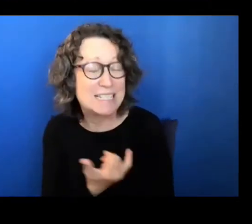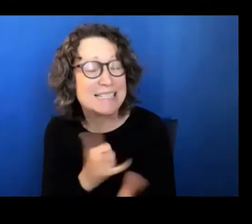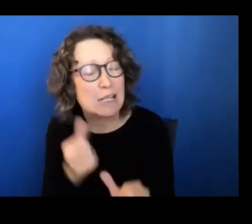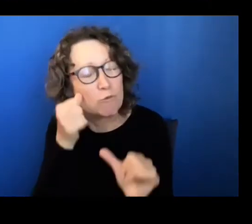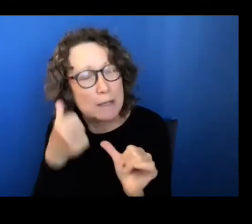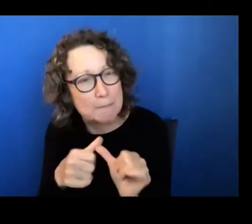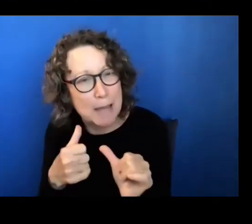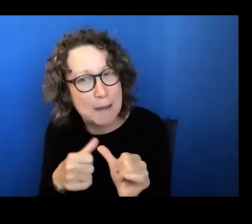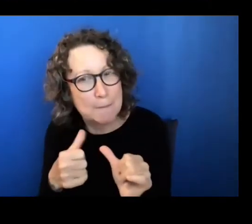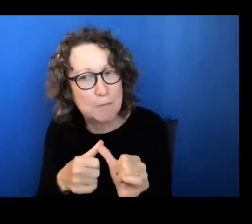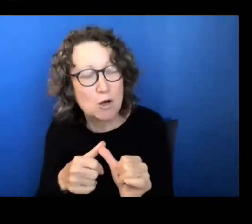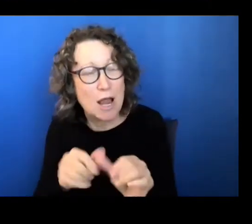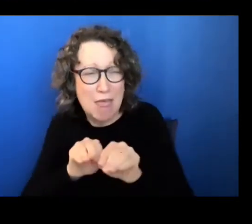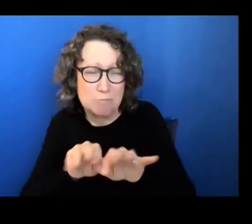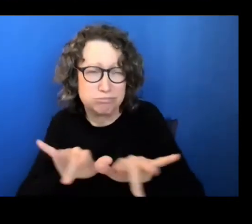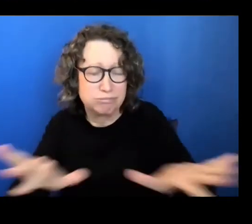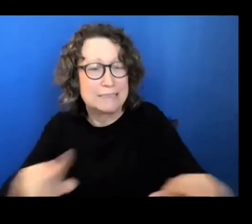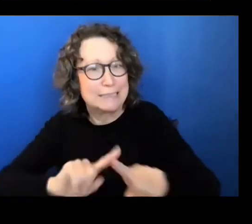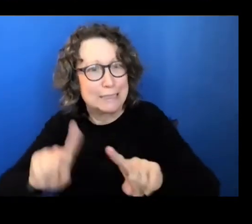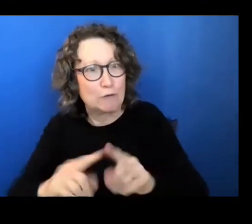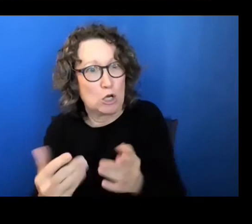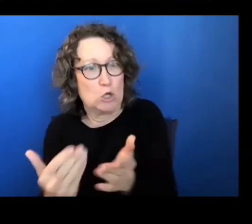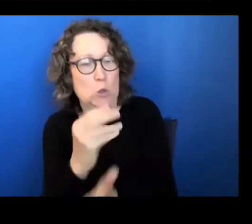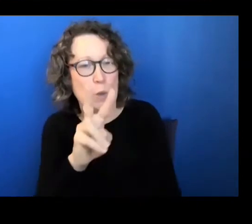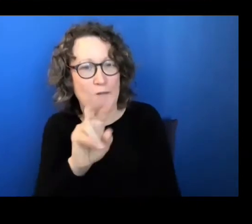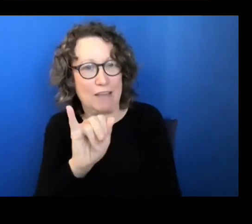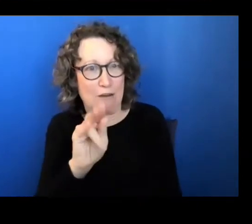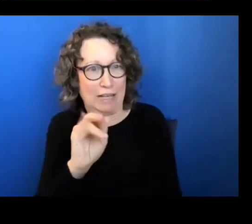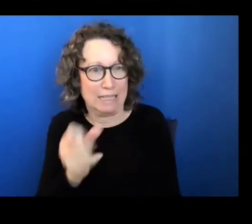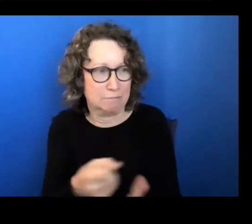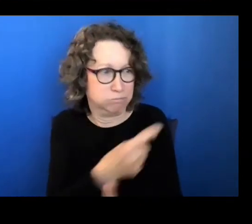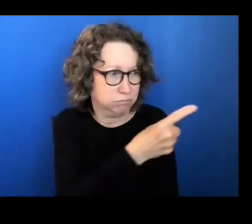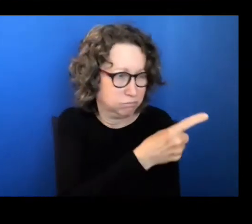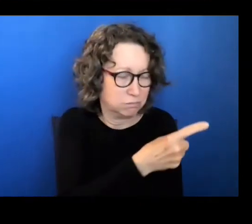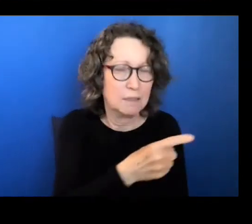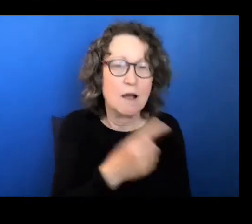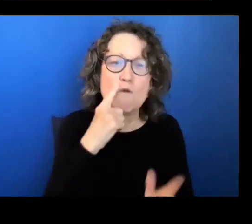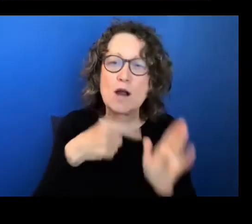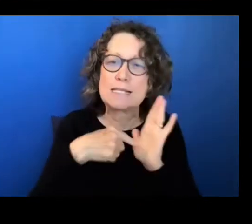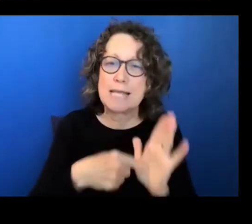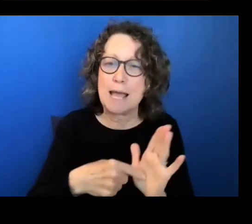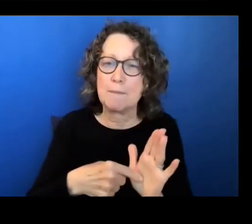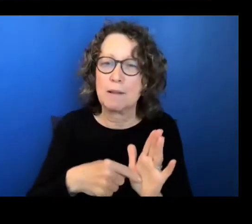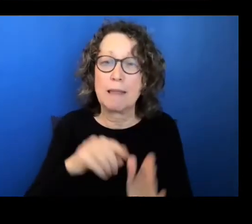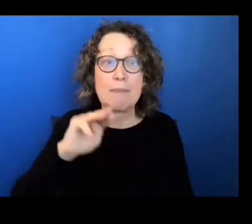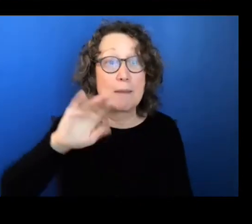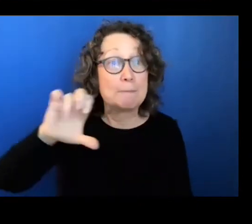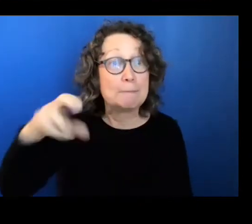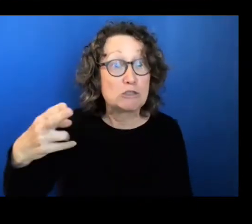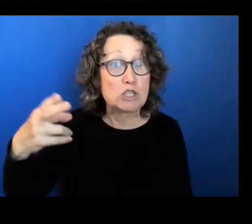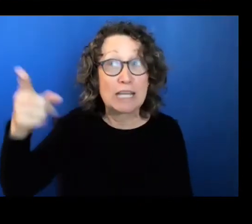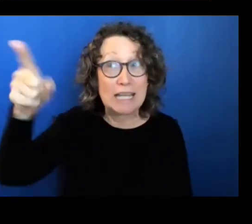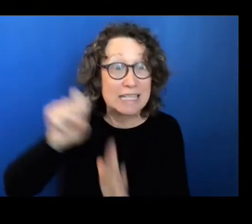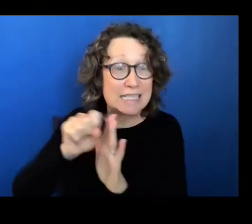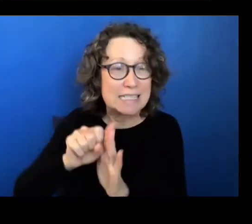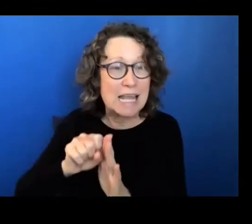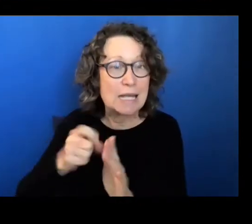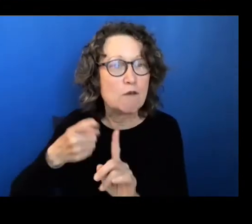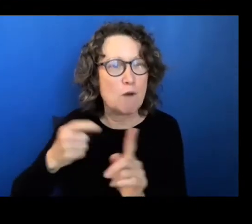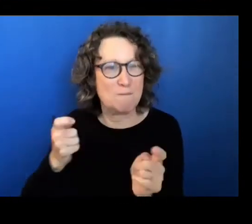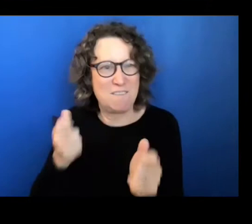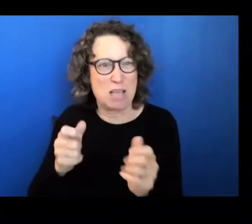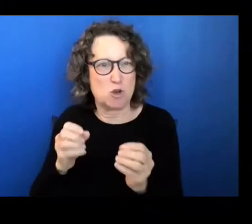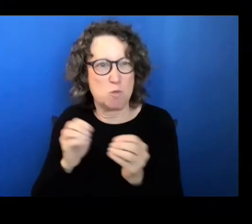the widespread of new variants. For instance, the new surge in Michigan is fueled by the faster and